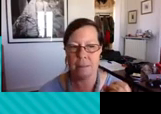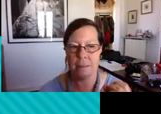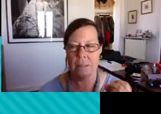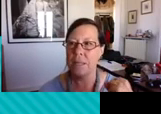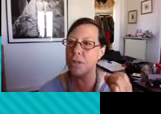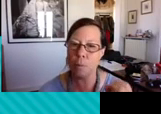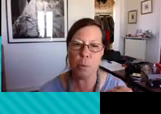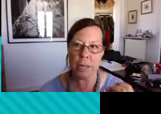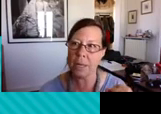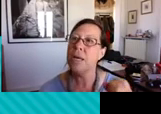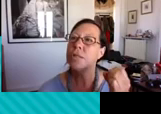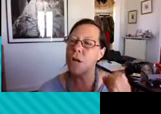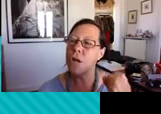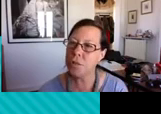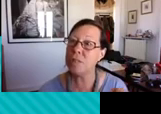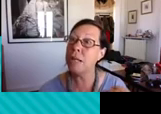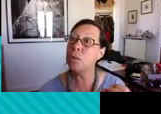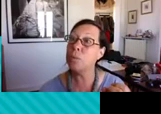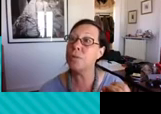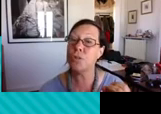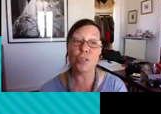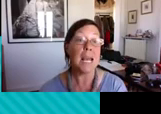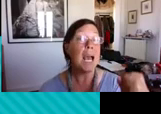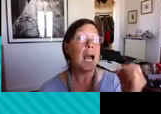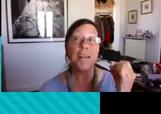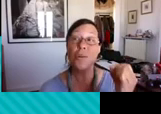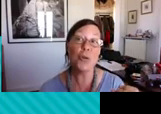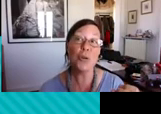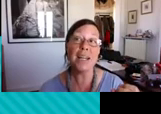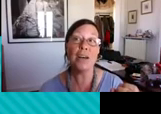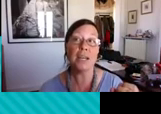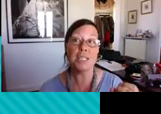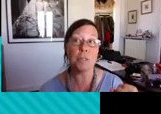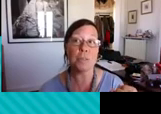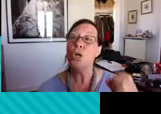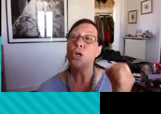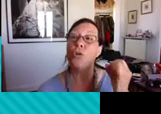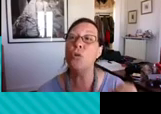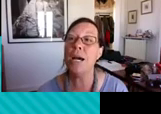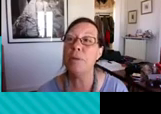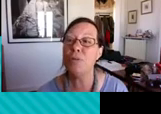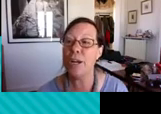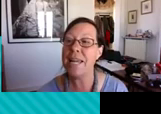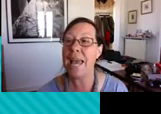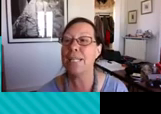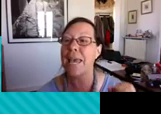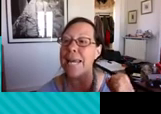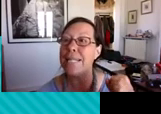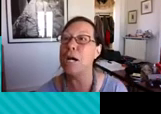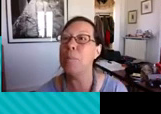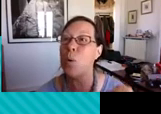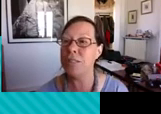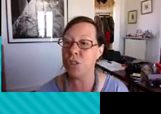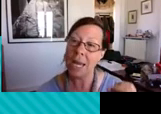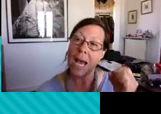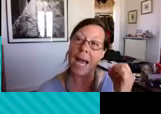science in your reporting. Talk to those medical researchers. I know you're not health experts. Do not be afraid to ask a